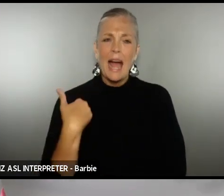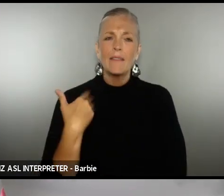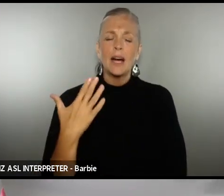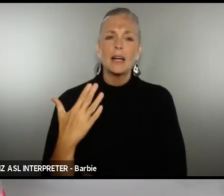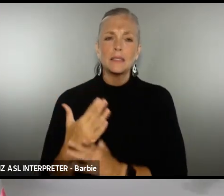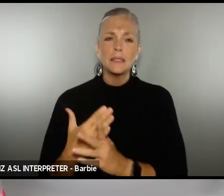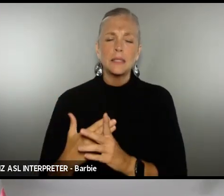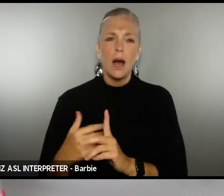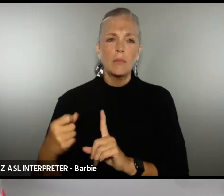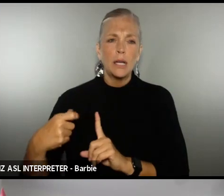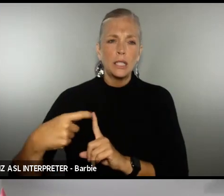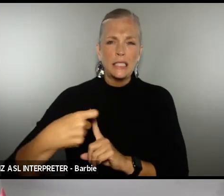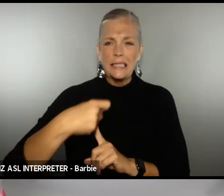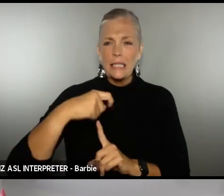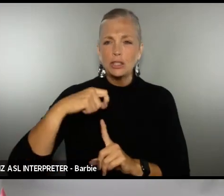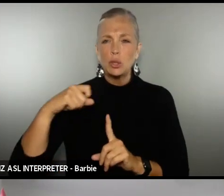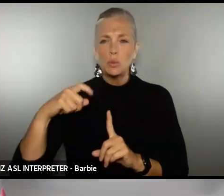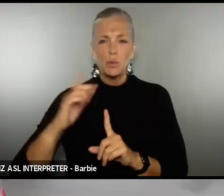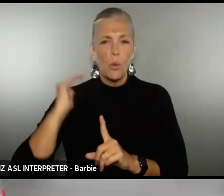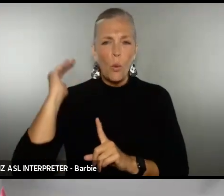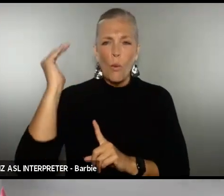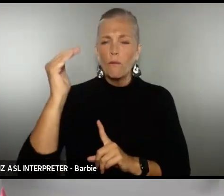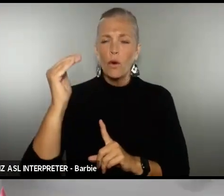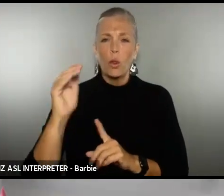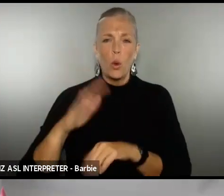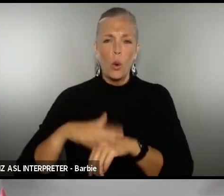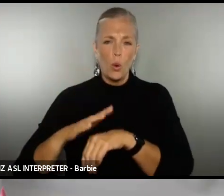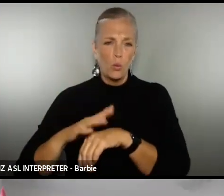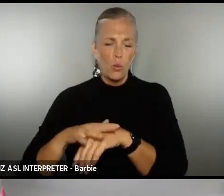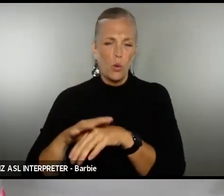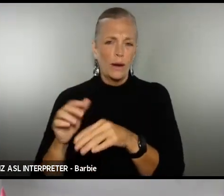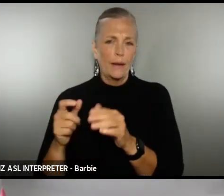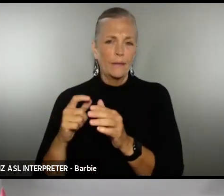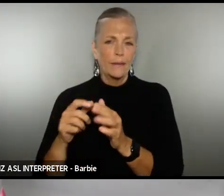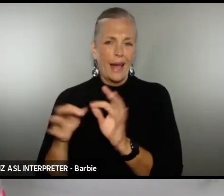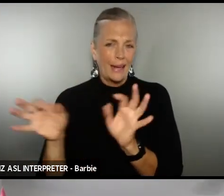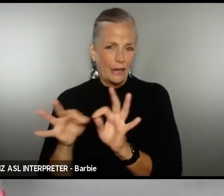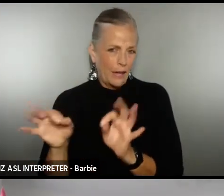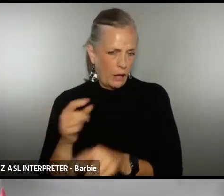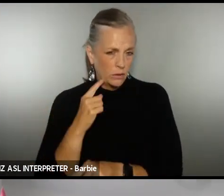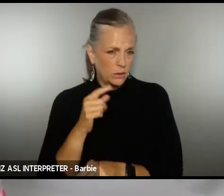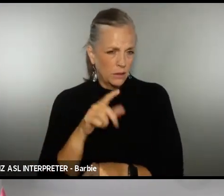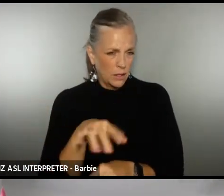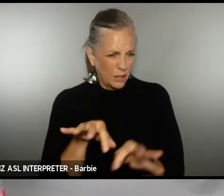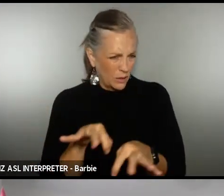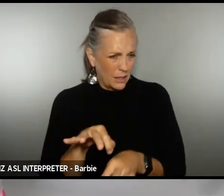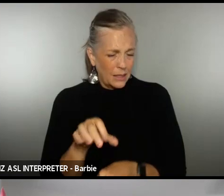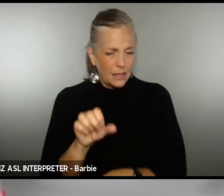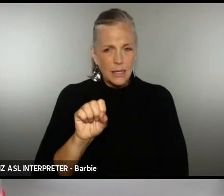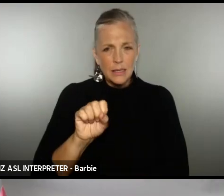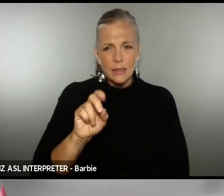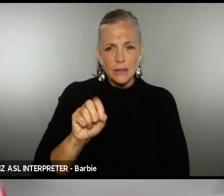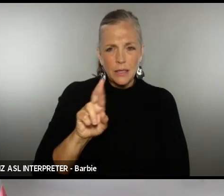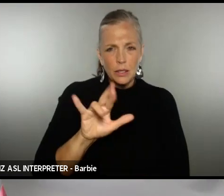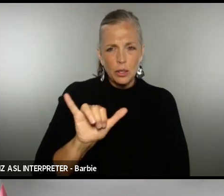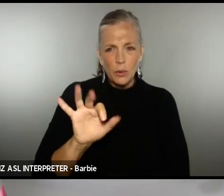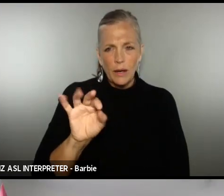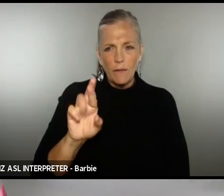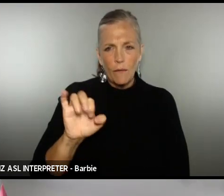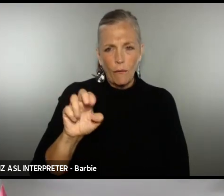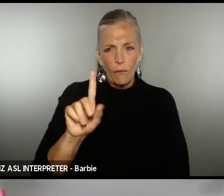sensory overload warnings. So could you just give me like an overview of what sensory friendly means? Gladly.